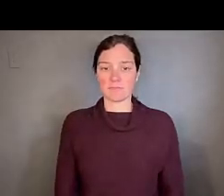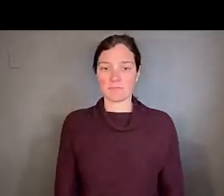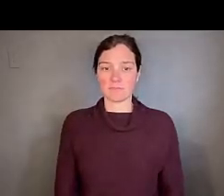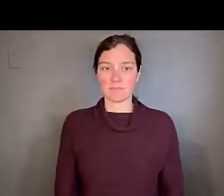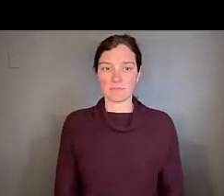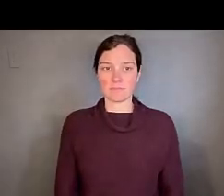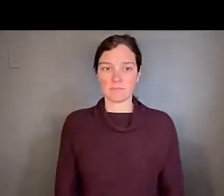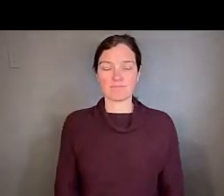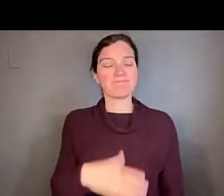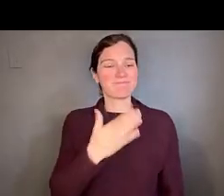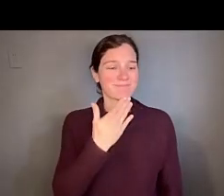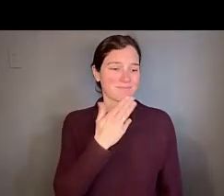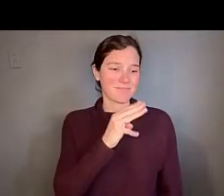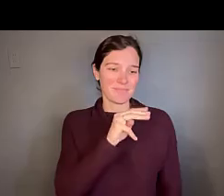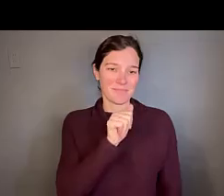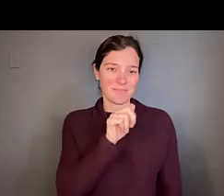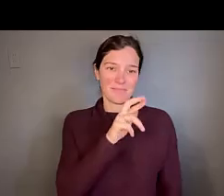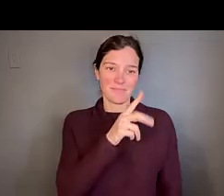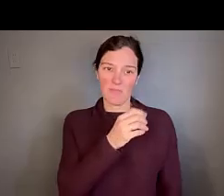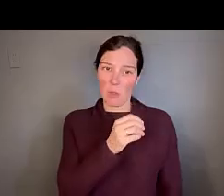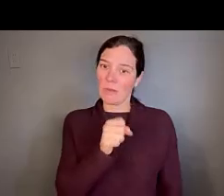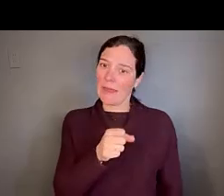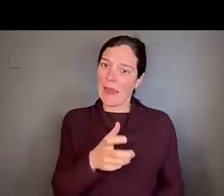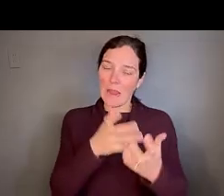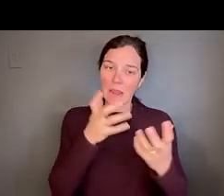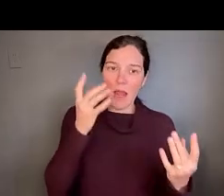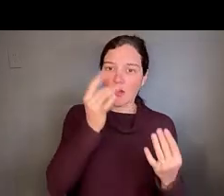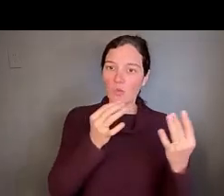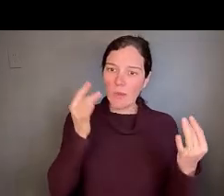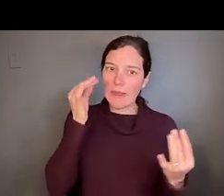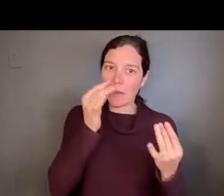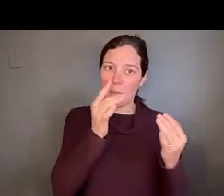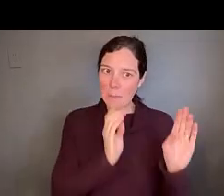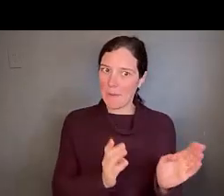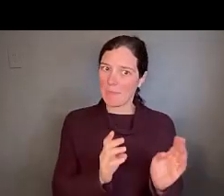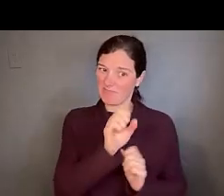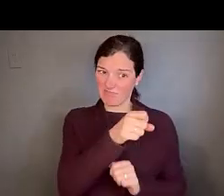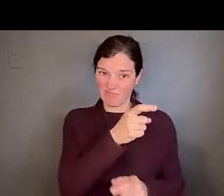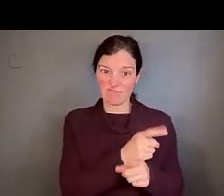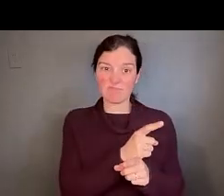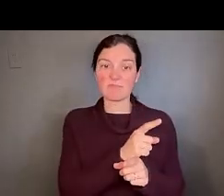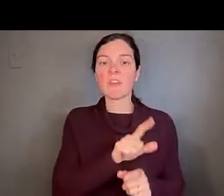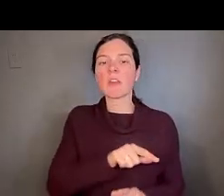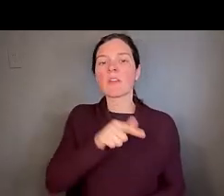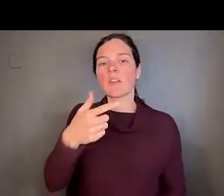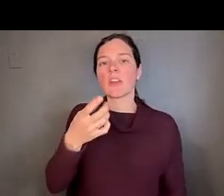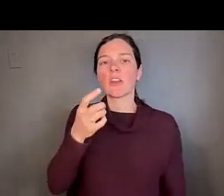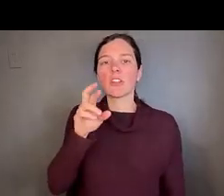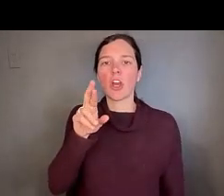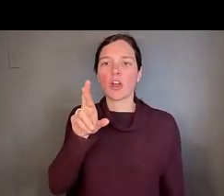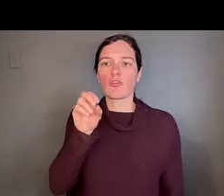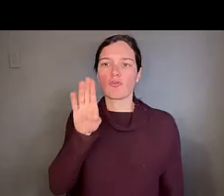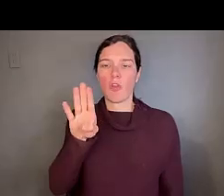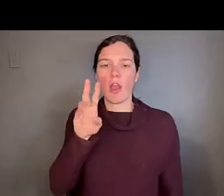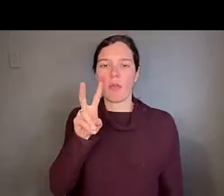Thank you, Margot. Yeah, lots to think about, lots to prepare for. Dr. Rob Vissers.